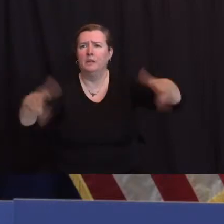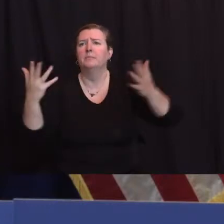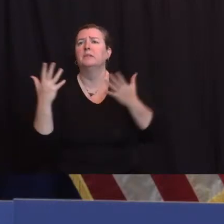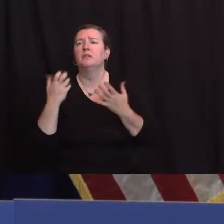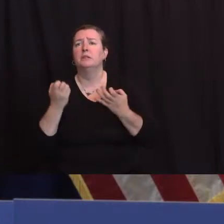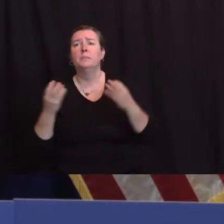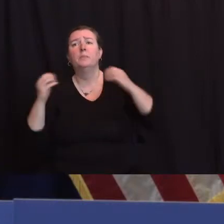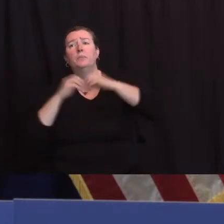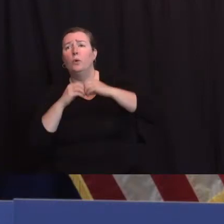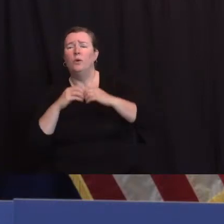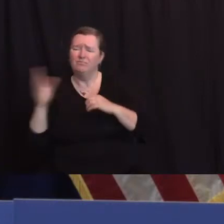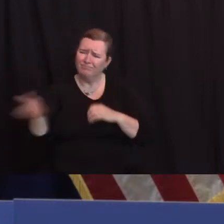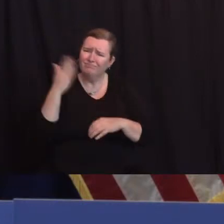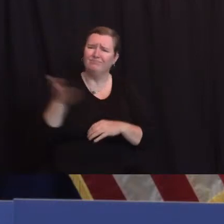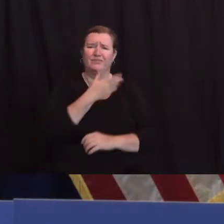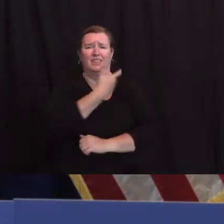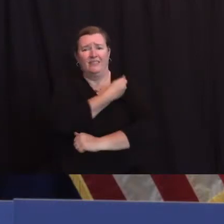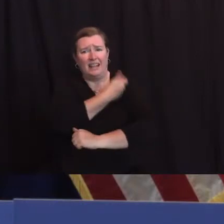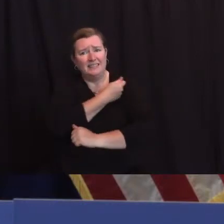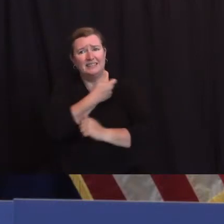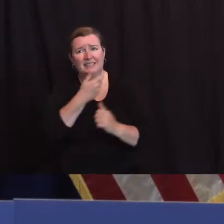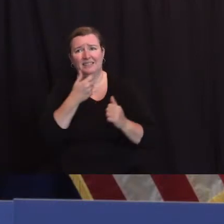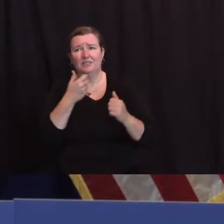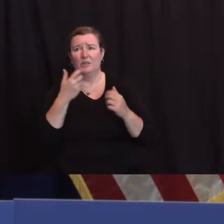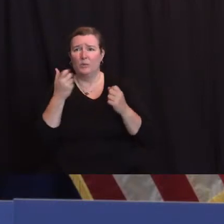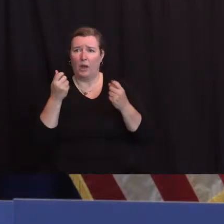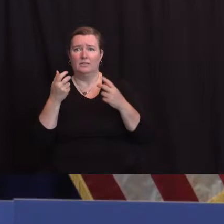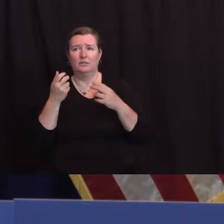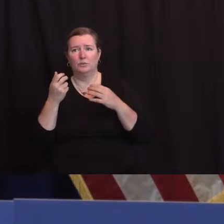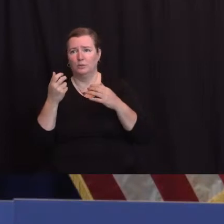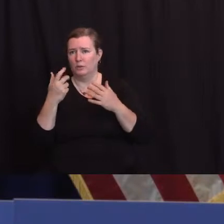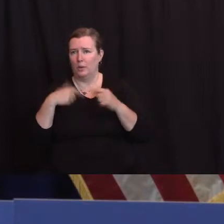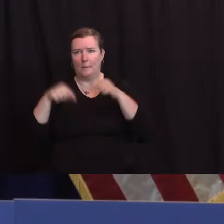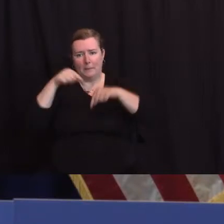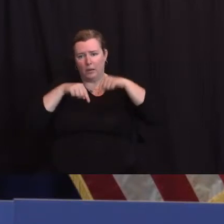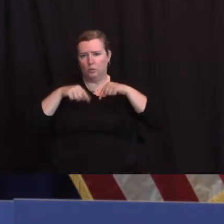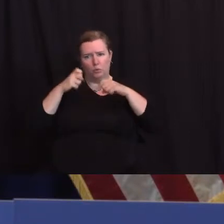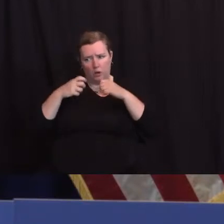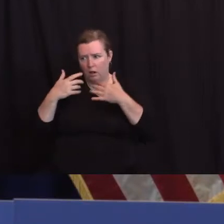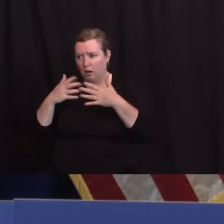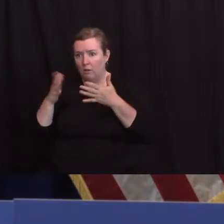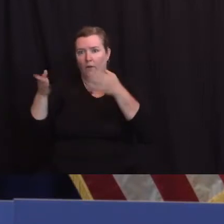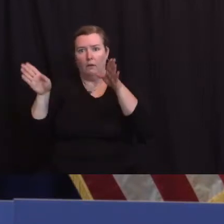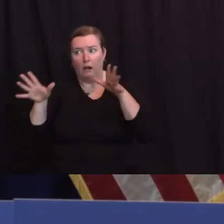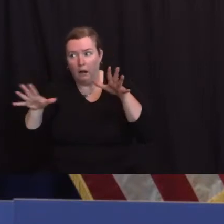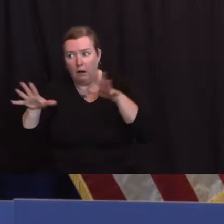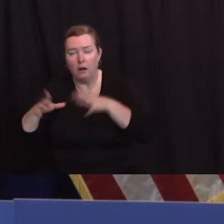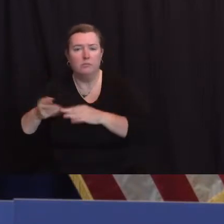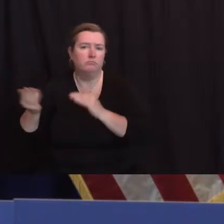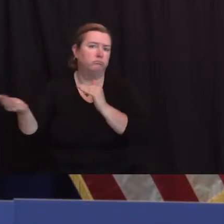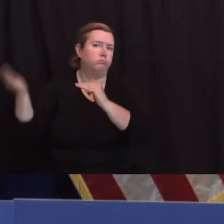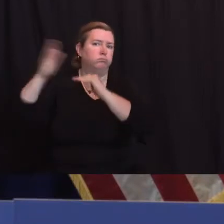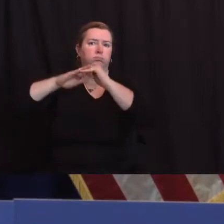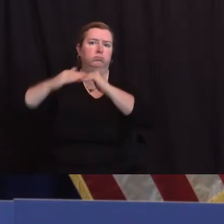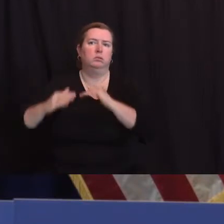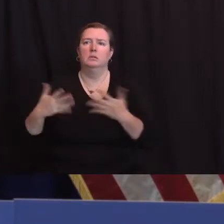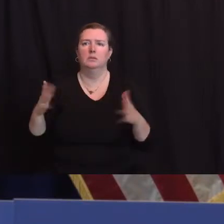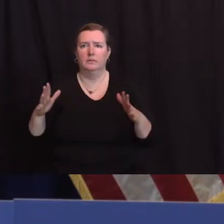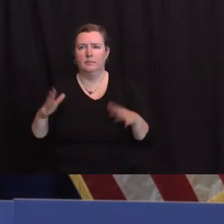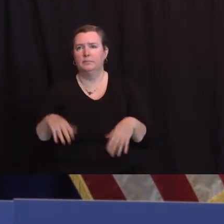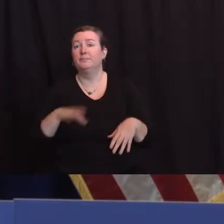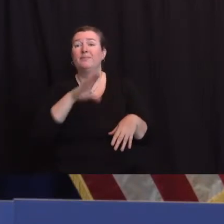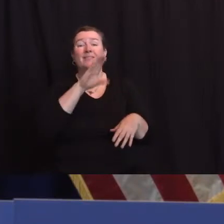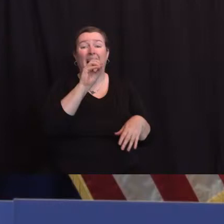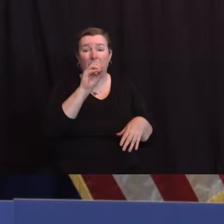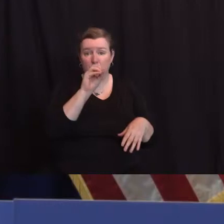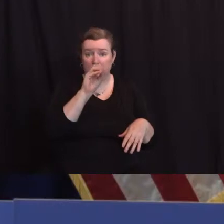rates so our state does not slide backwards. The department's county ambassadors are working with local officials and community